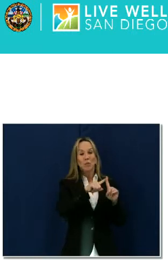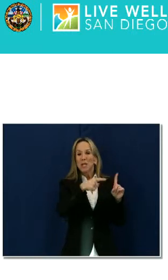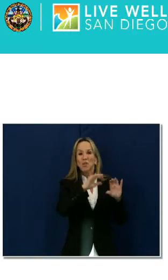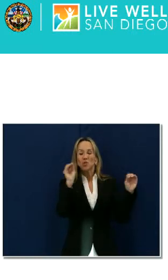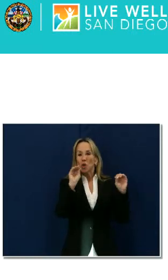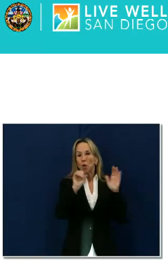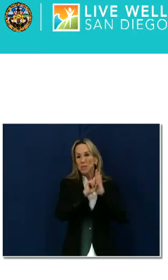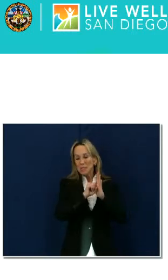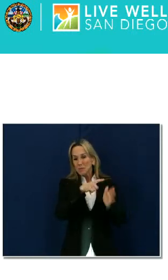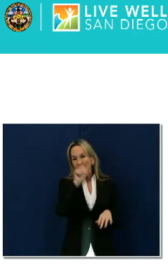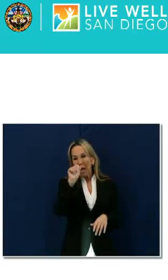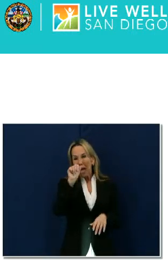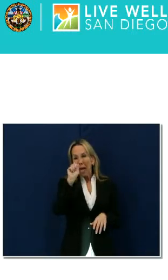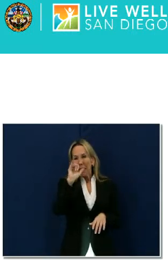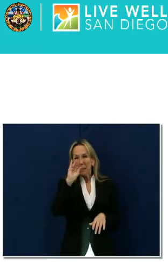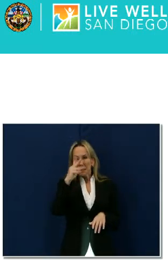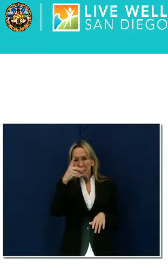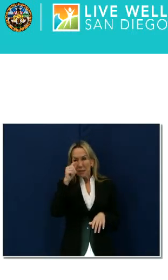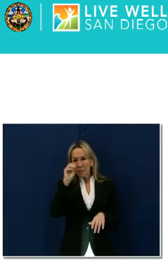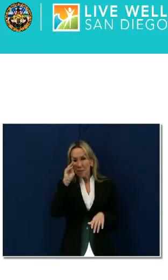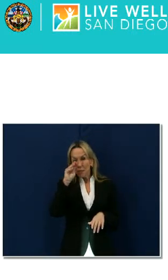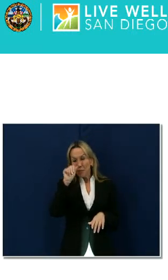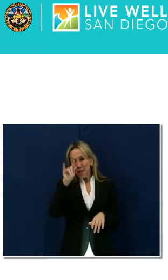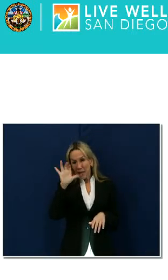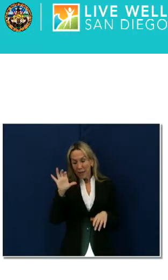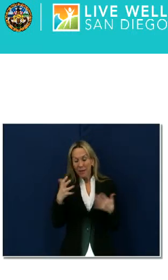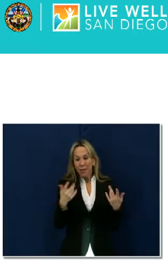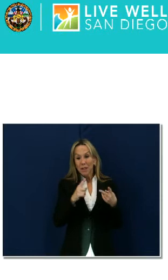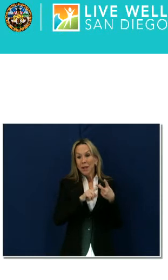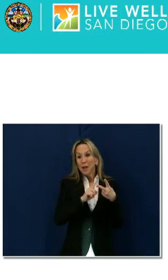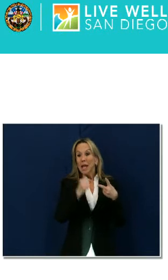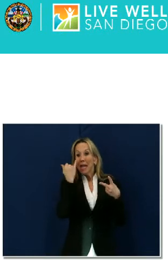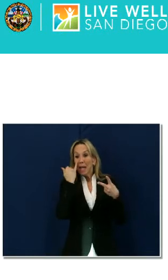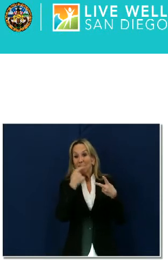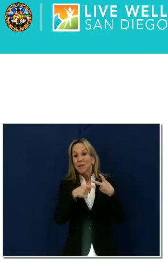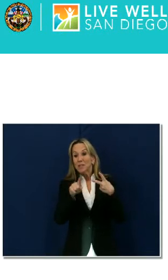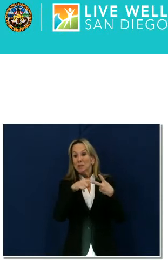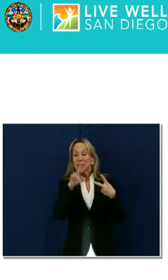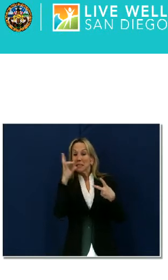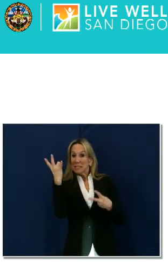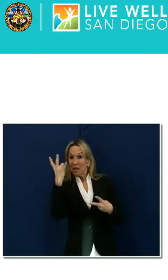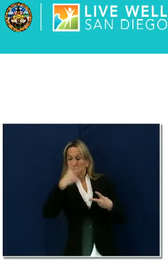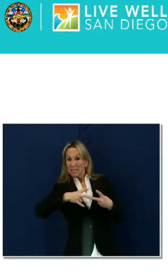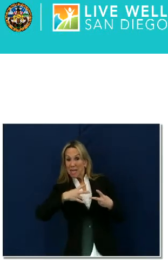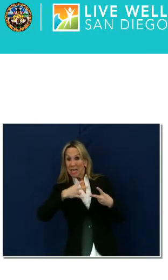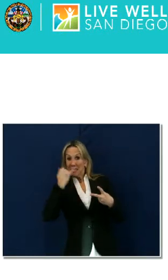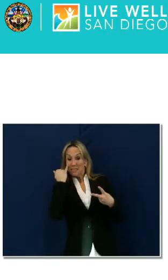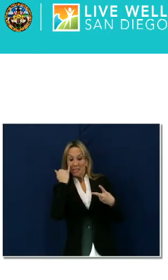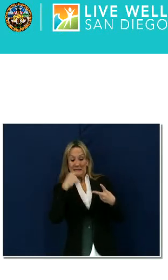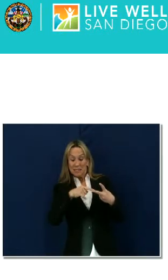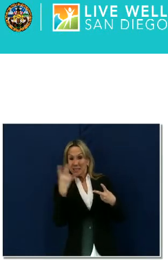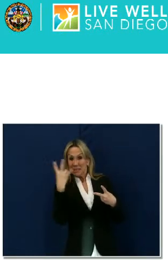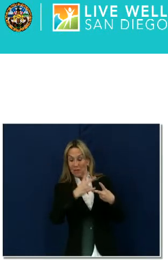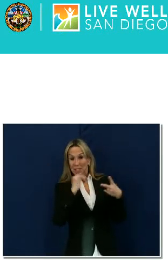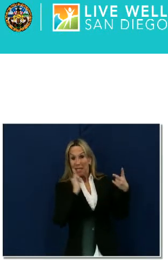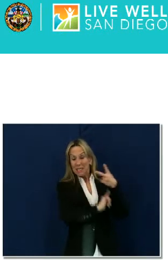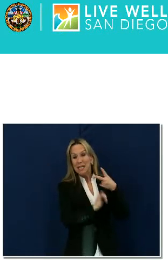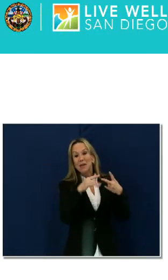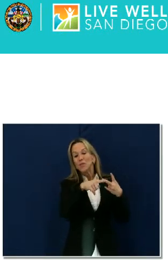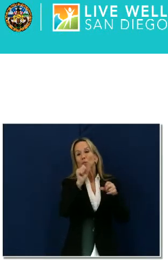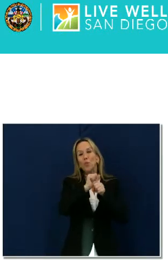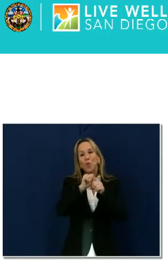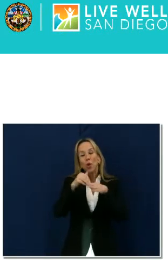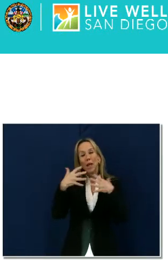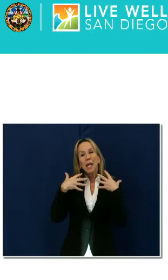during critical staffing shortages, 7 days for those that were exposed or healthcare professionals that were